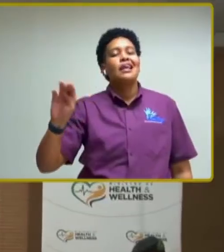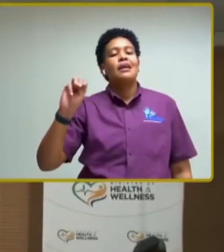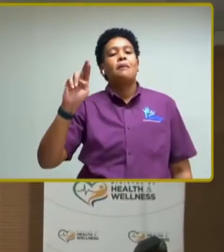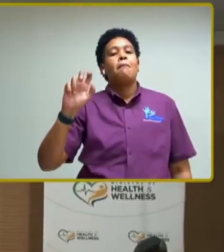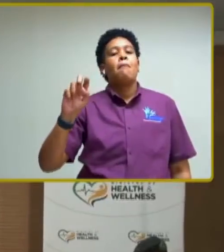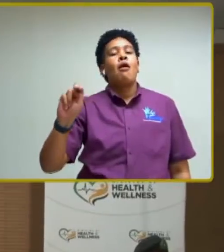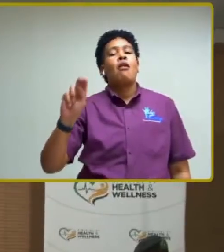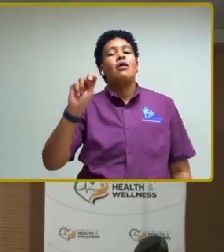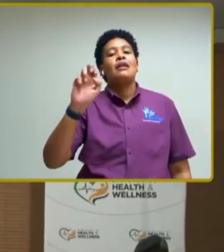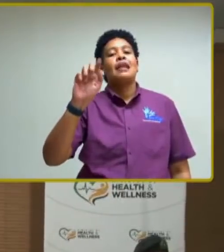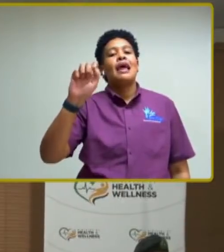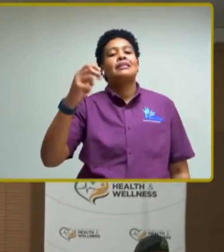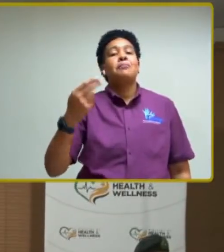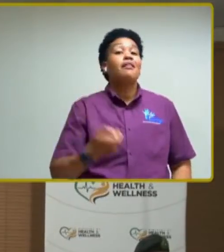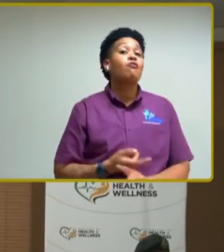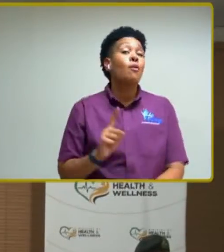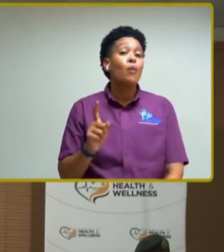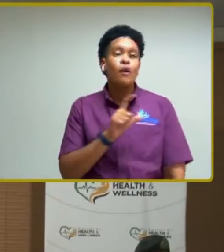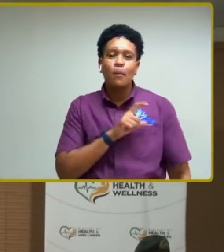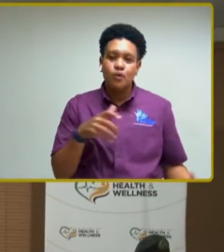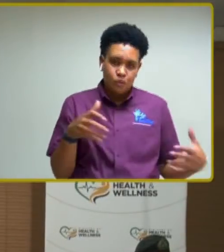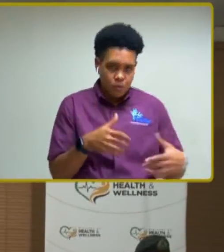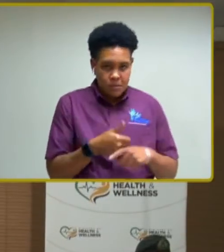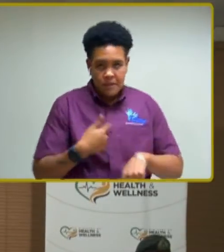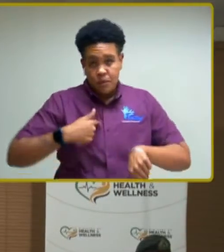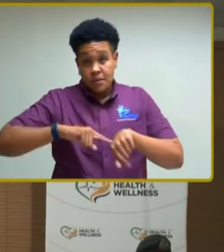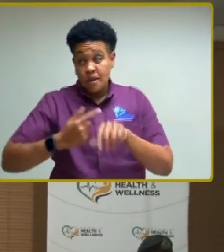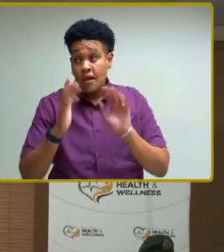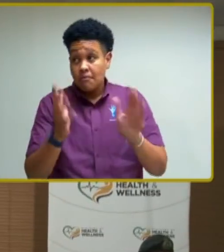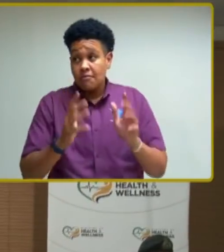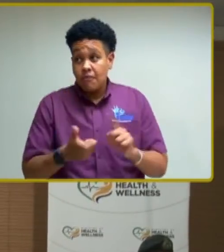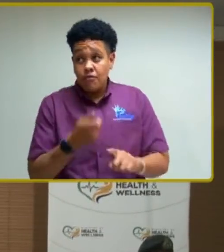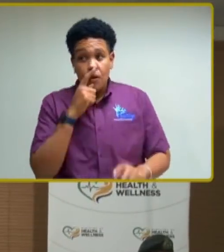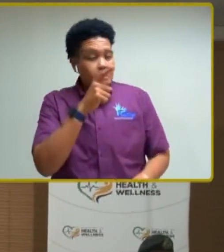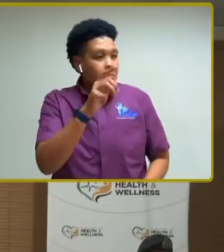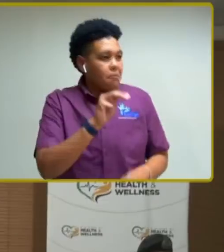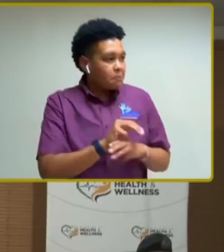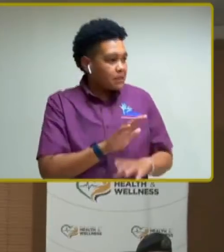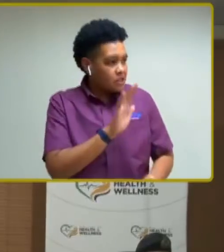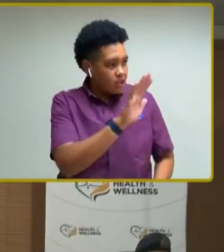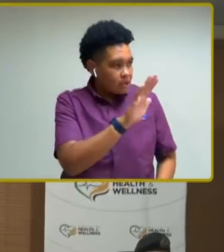Force. We'll begin this evening's conversation with the update from the Minister.